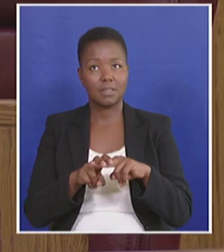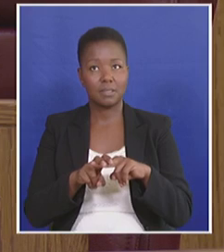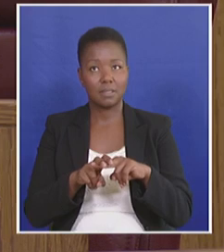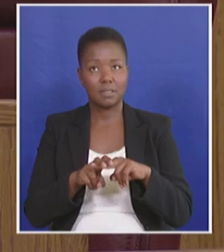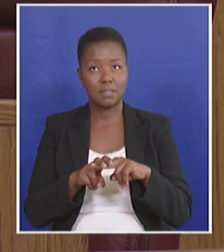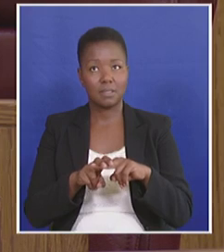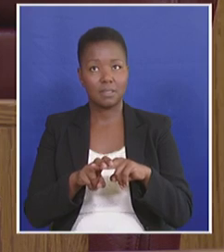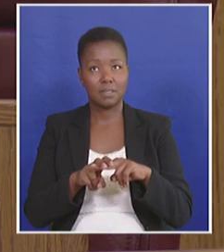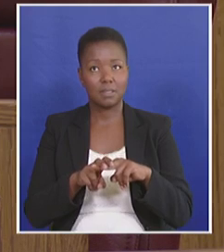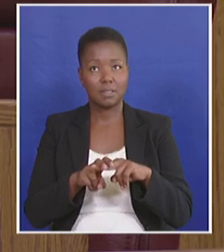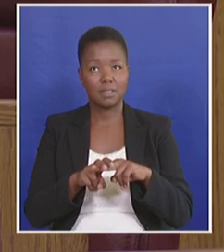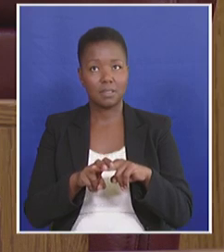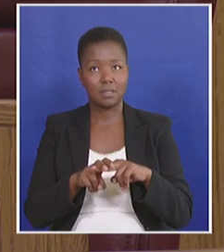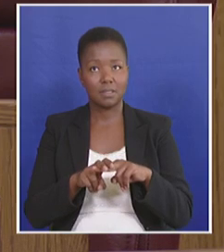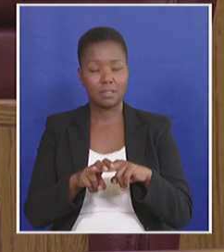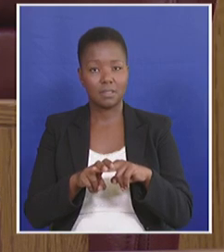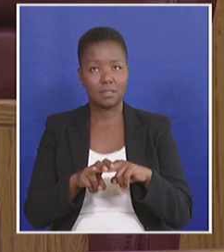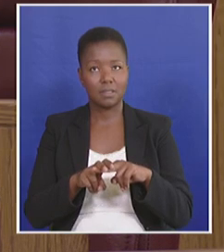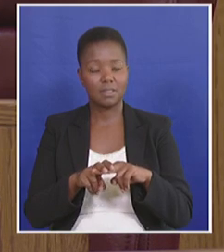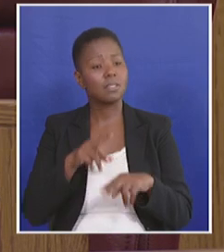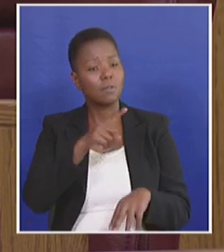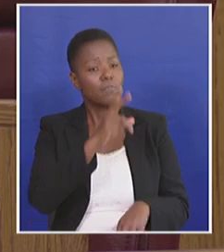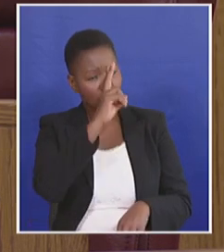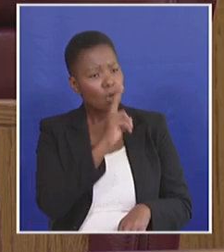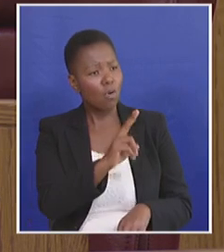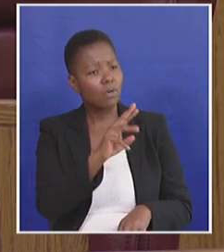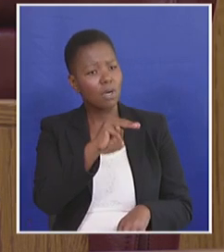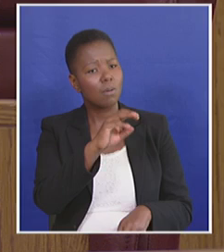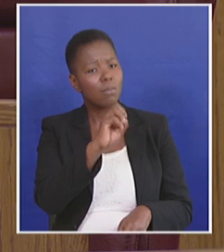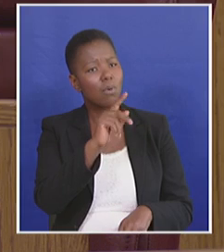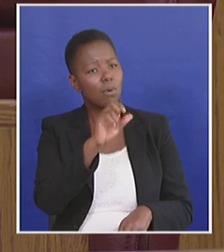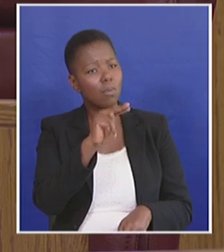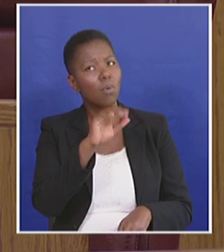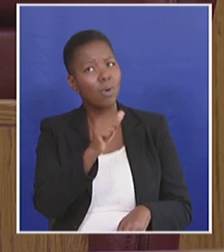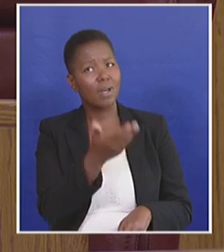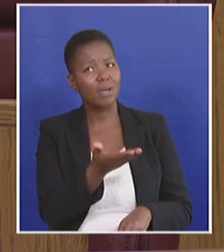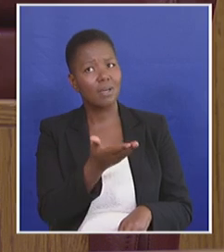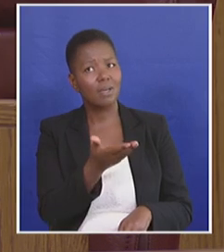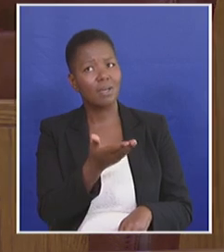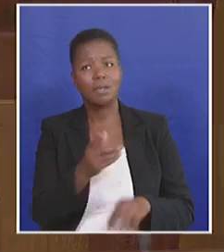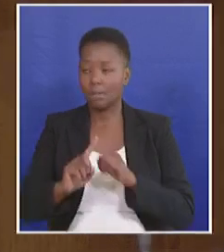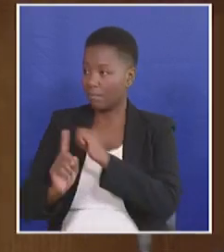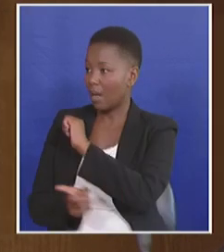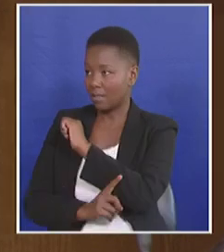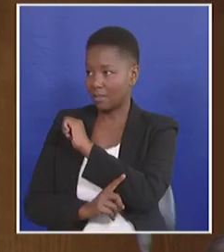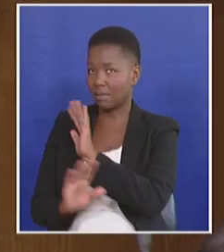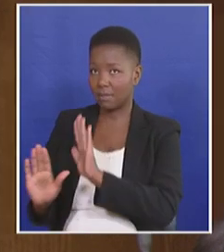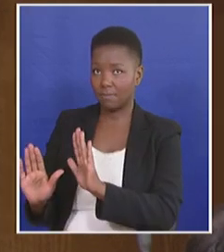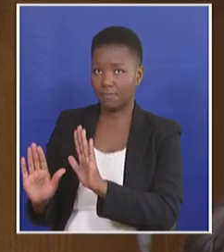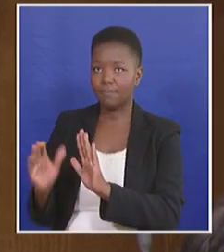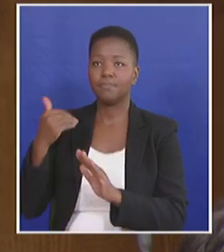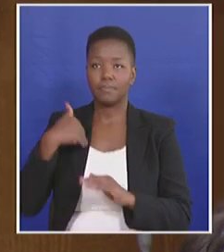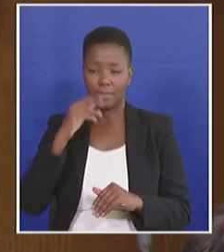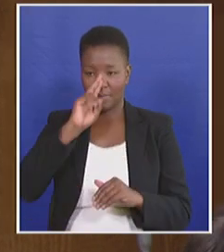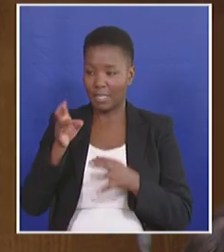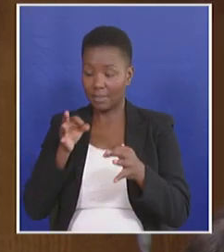For the last Chair. time, Honorable Dlamini. Chair. Honorable Mukwena, Chair, it's the last time. I need to make this